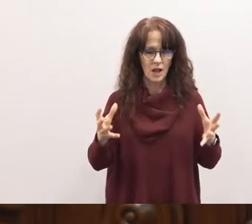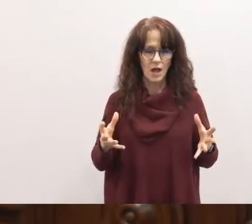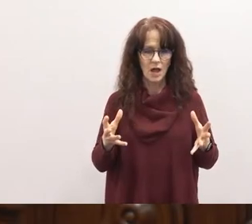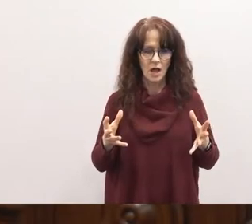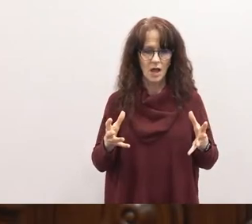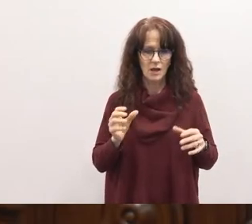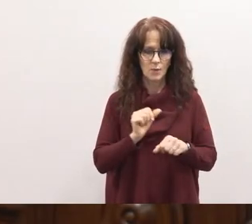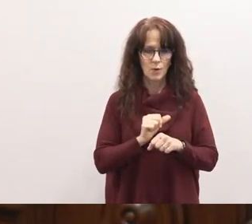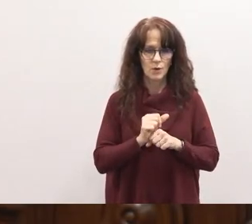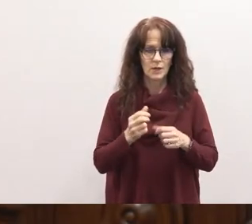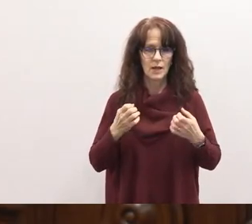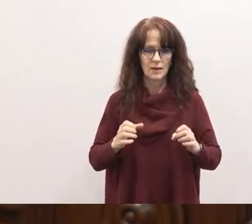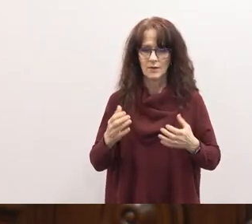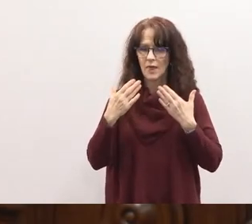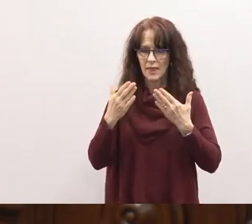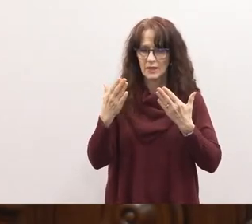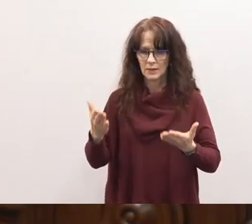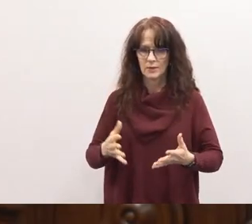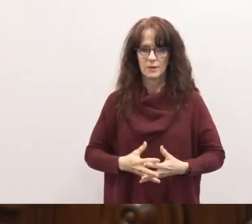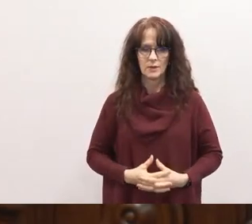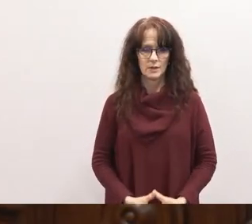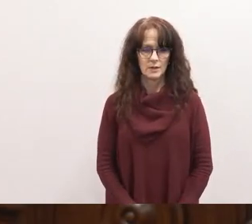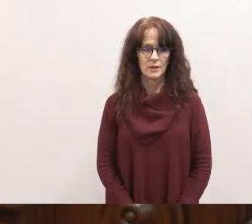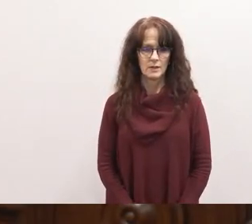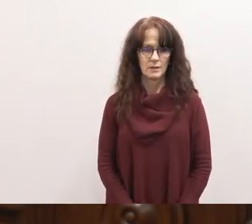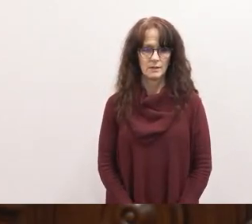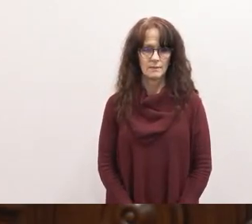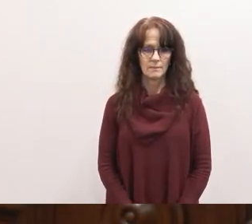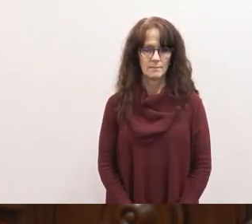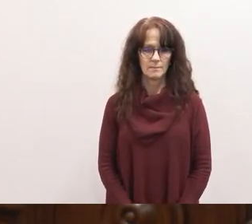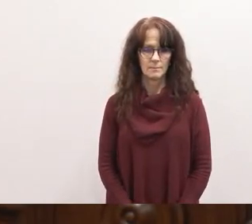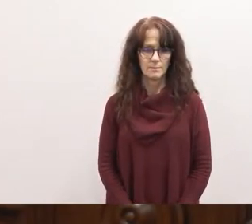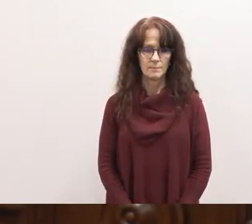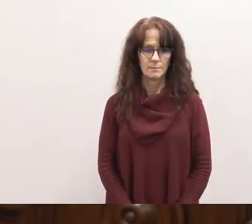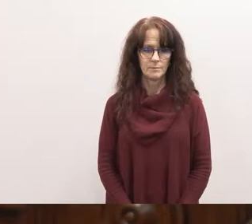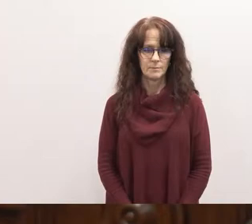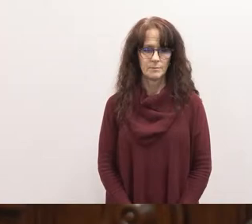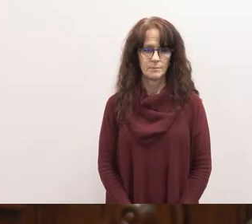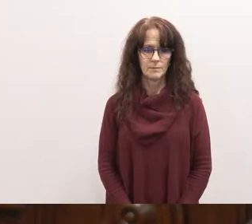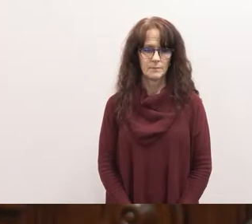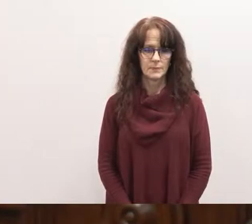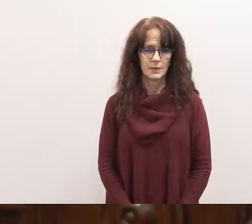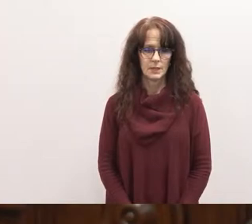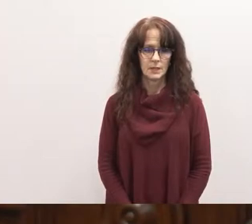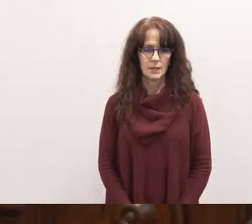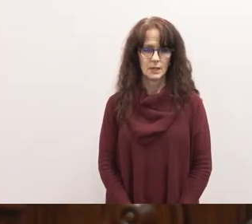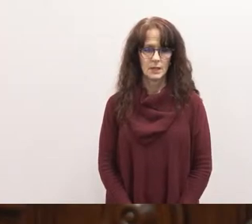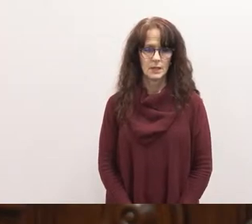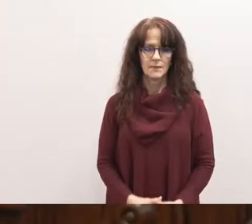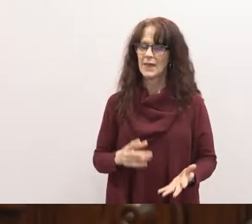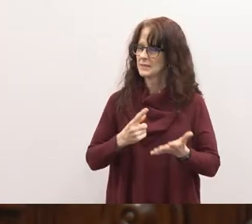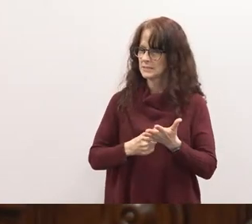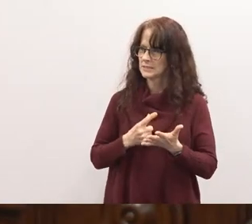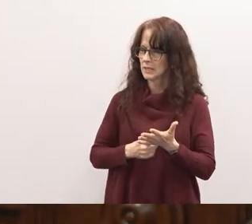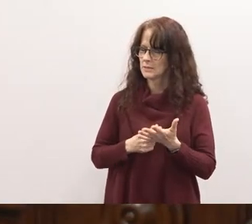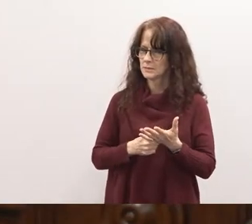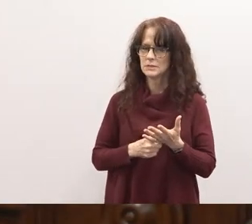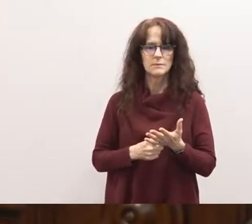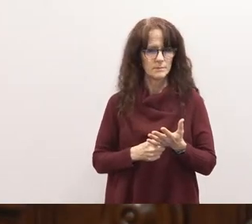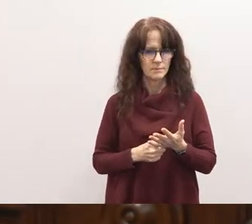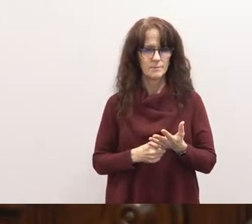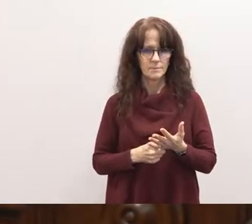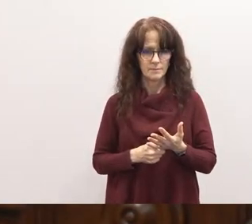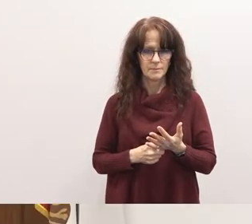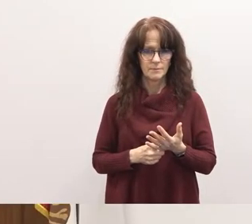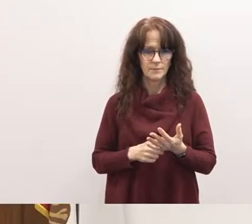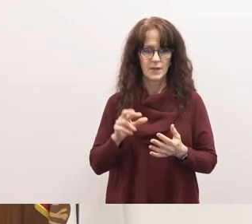work and a lot of effort. So thank you. Let's see, was that discussion on the motion?